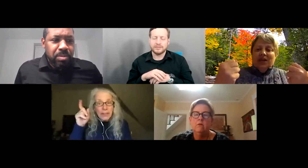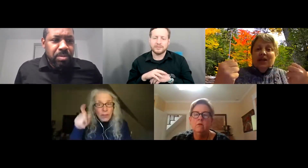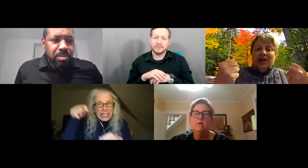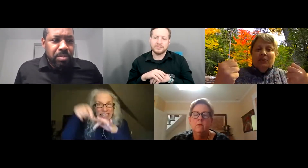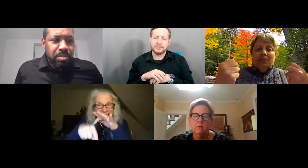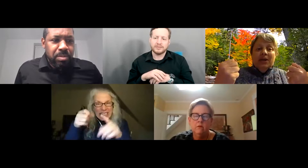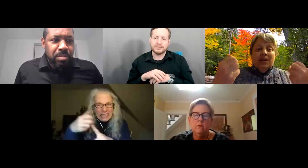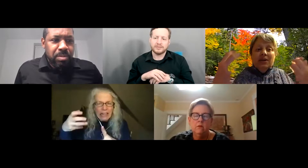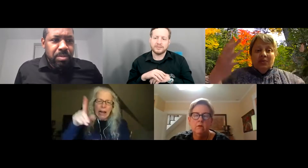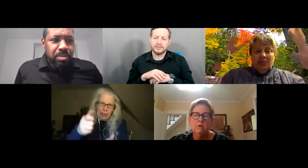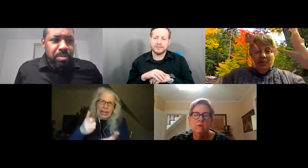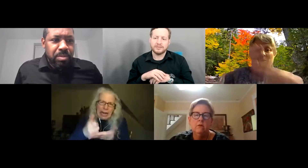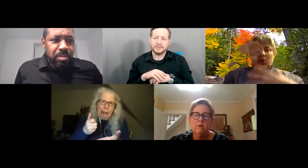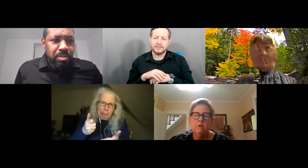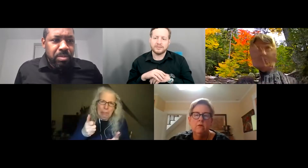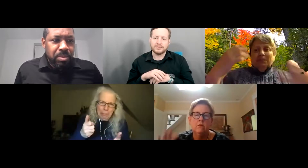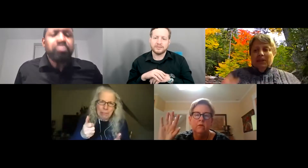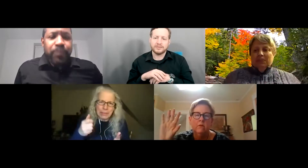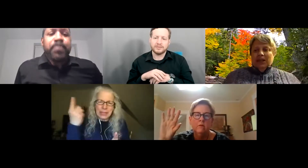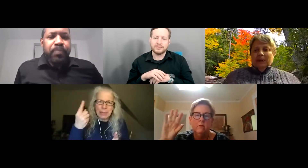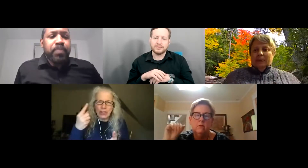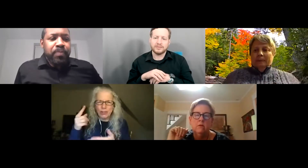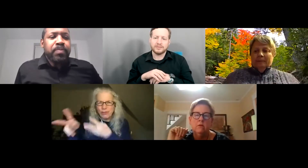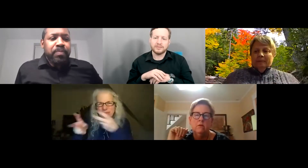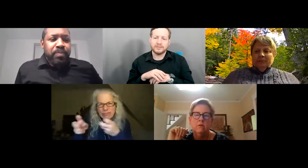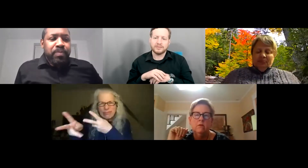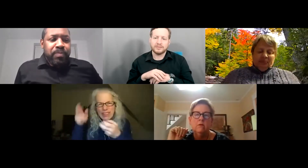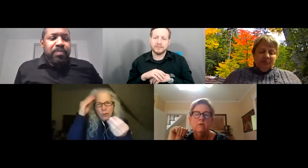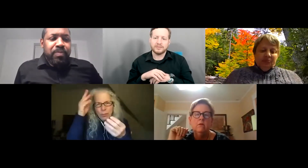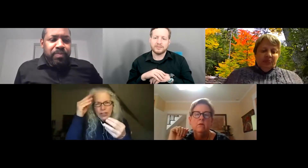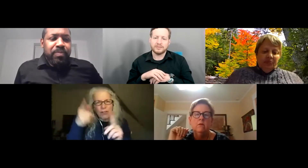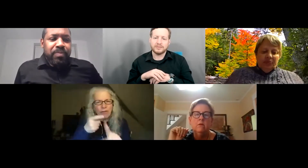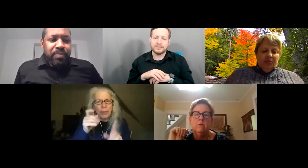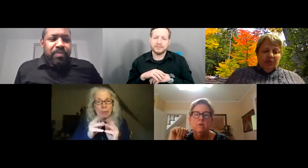would need help with transcribing the meeting.